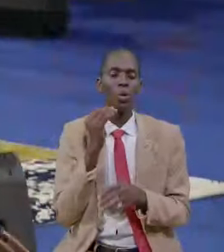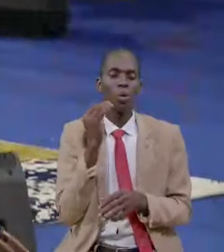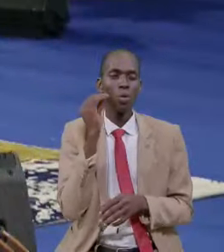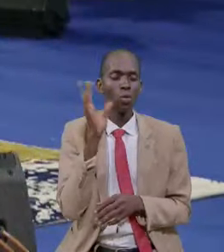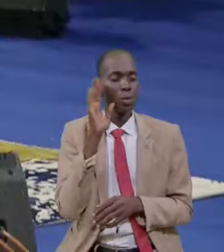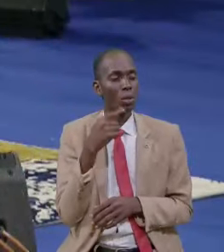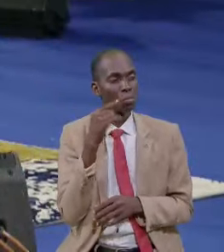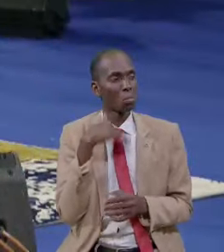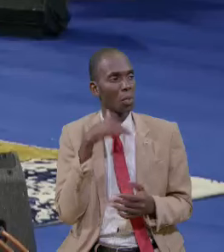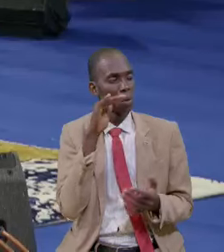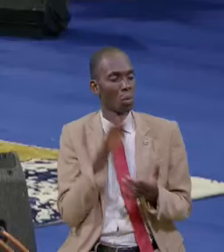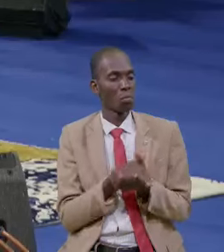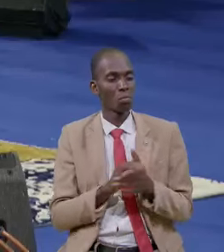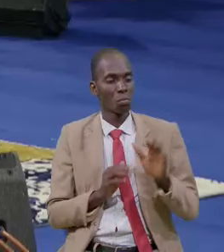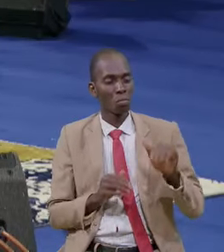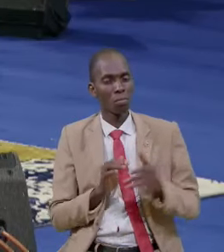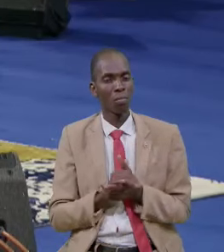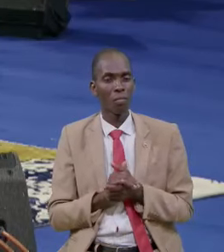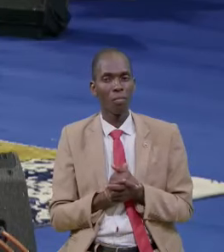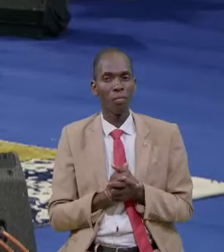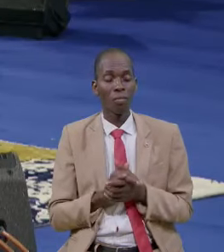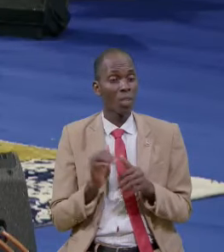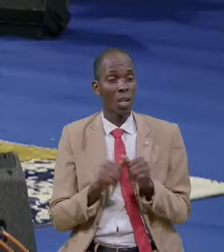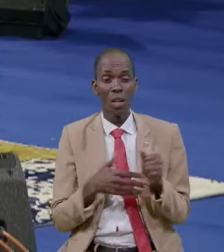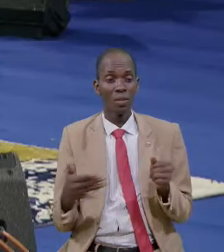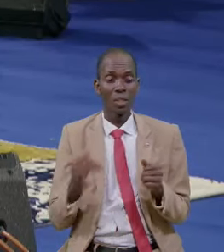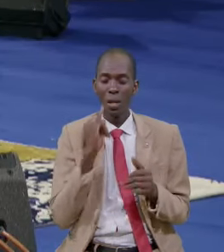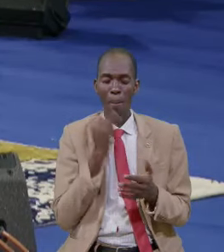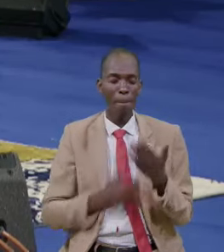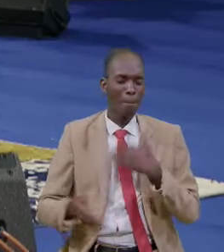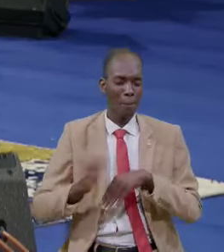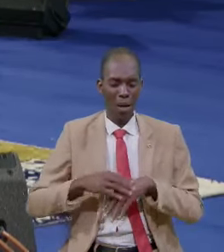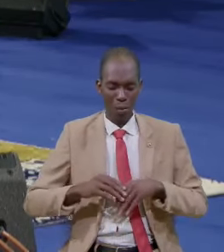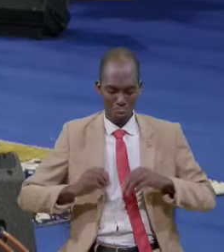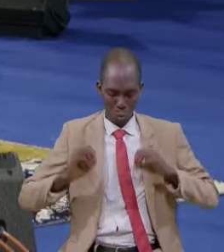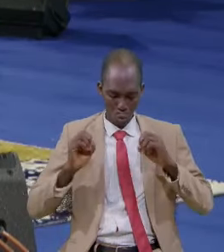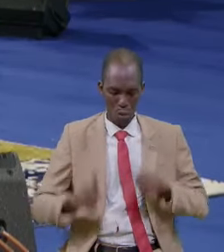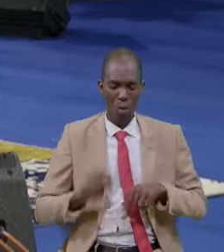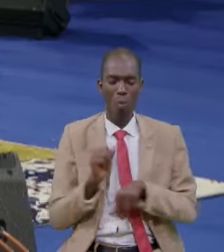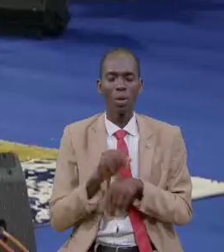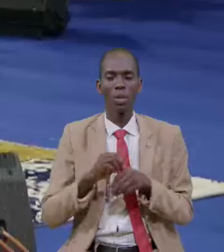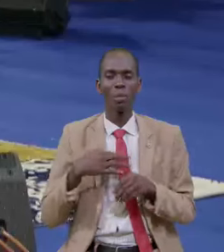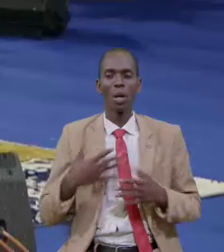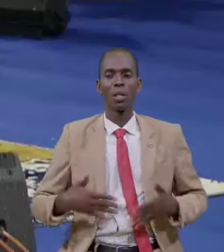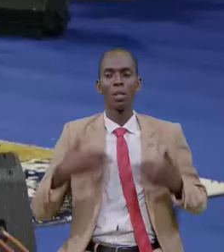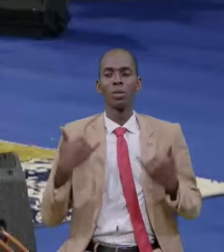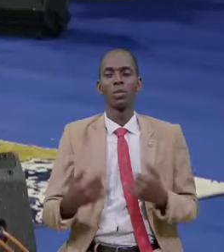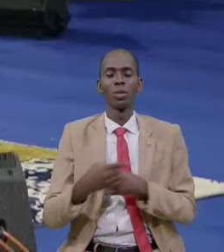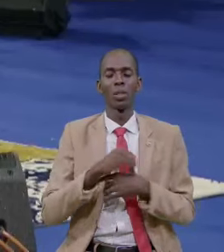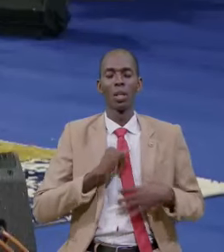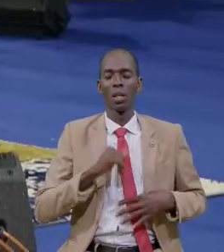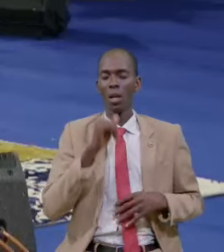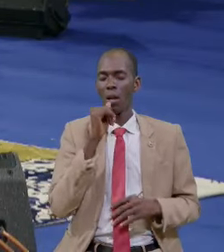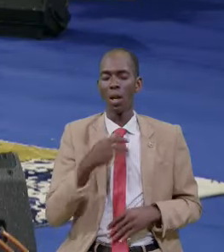wife, everything came alive in my body today. I am healed. And then,